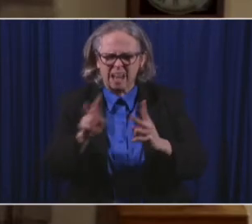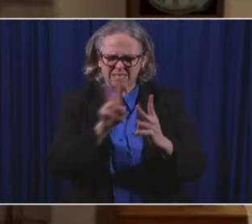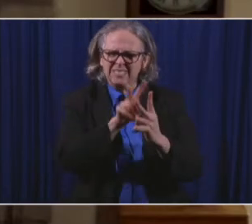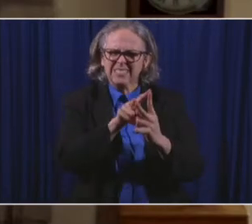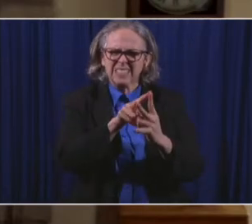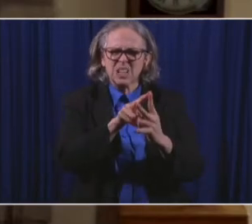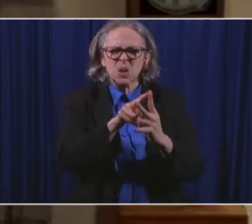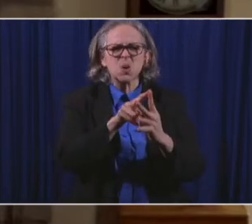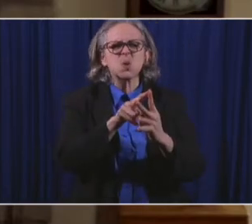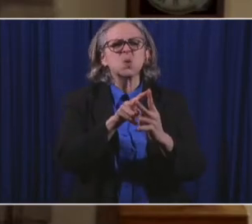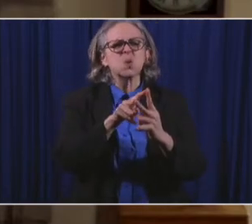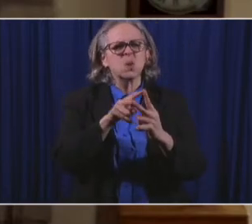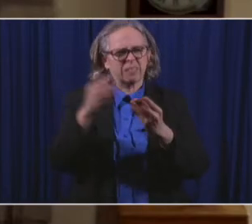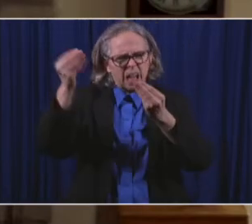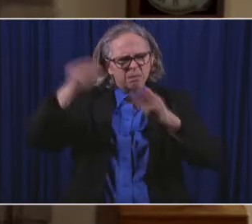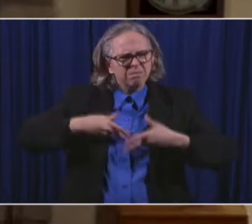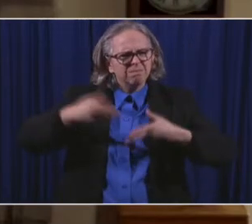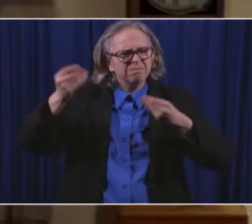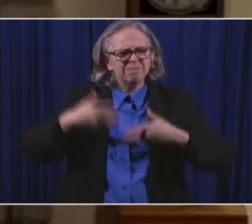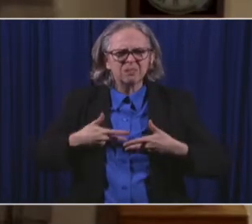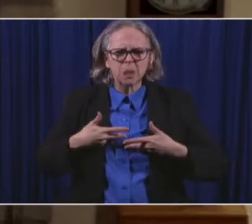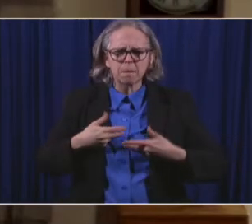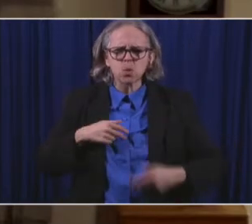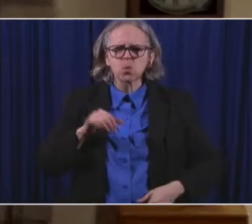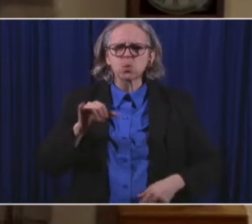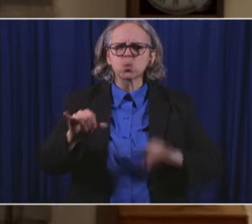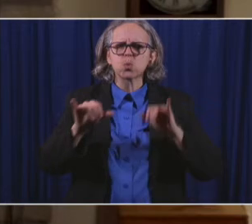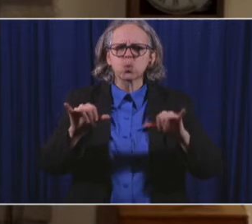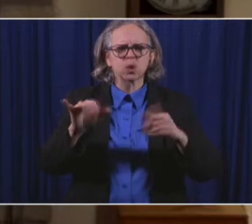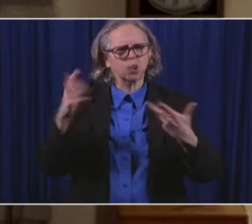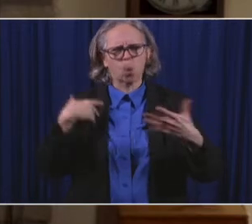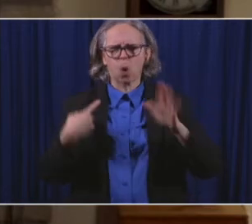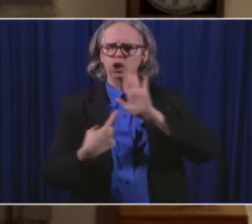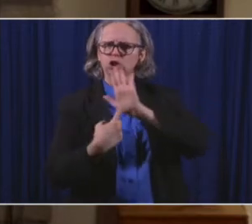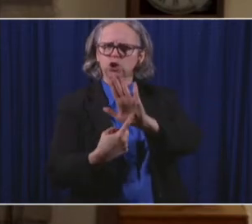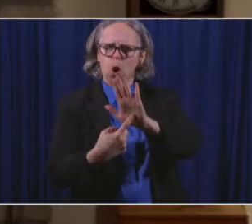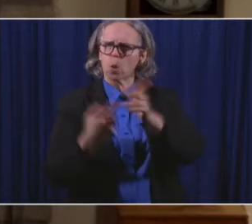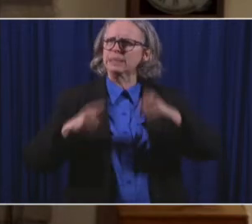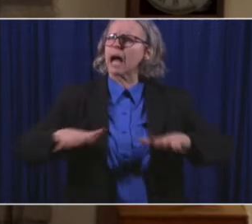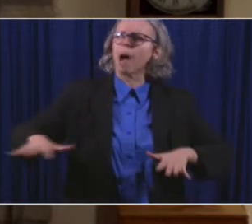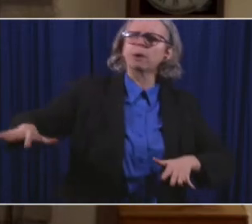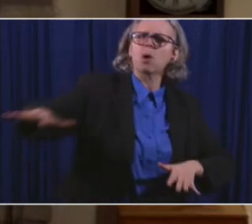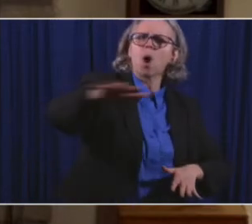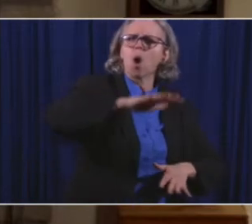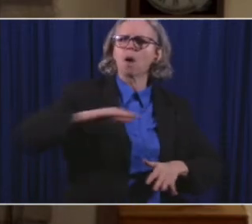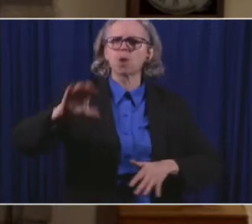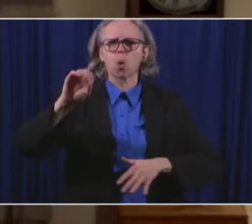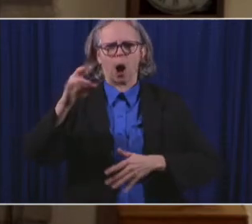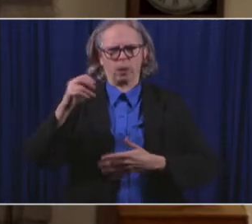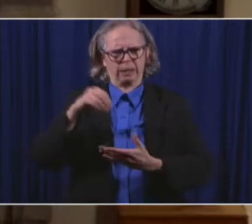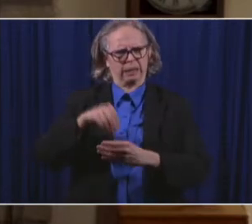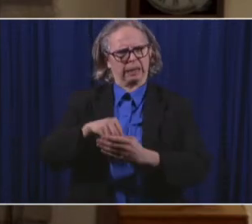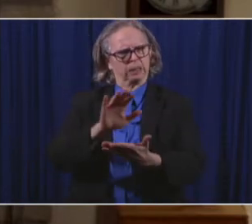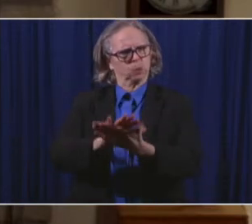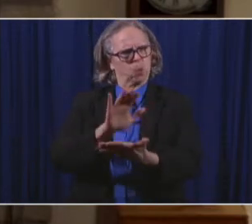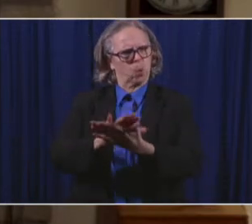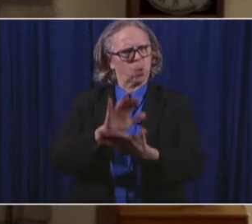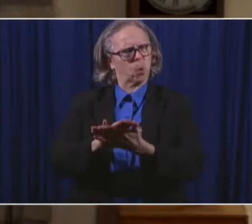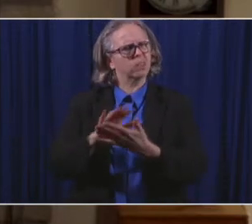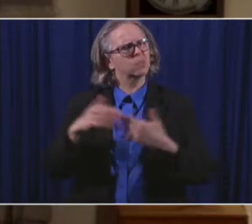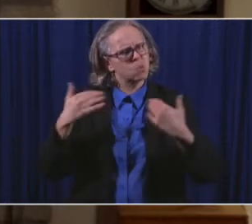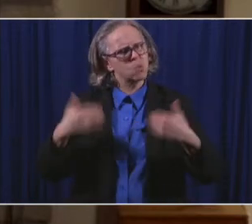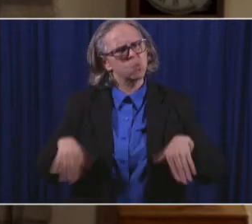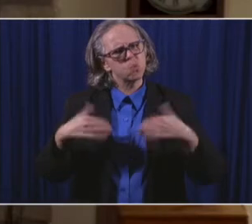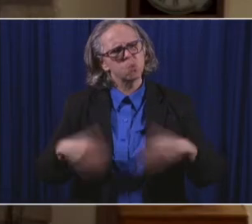just thought that everyone would like to see where we are today as we get closer to the